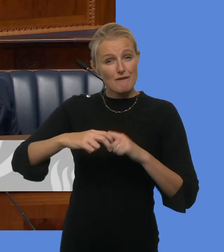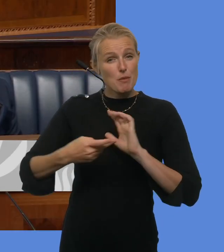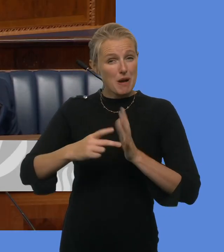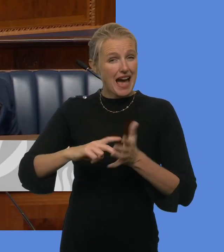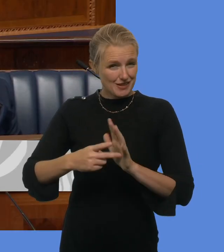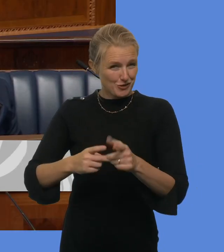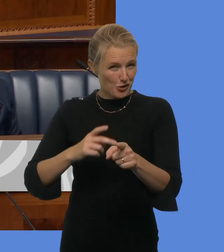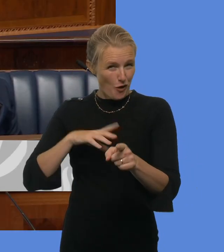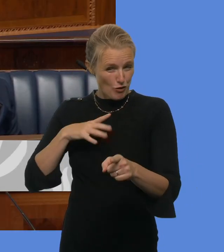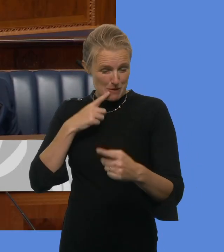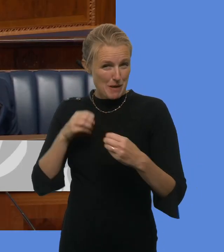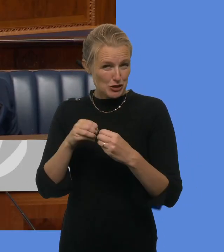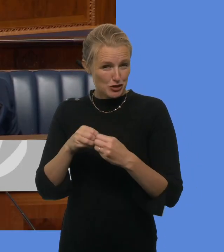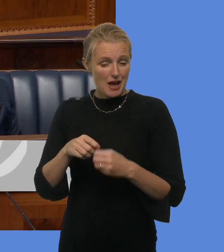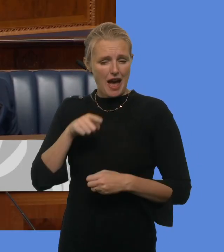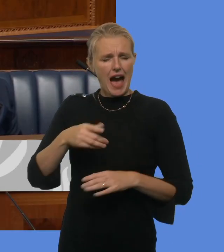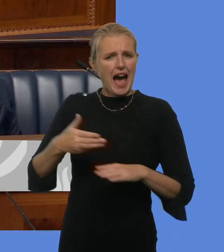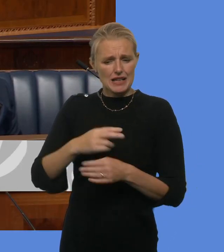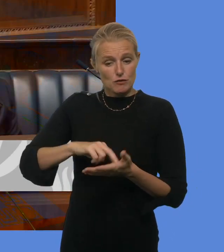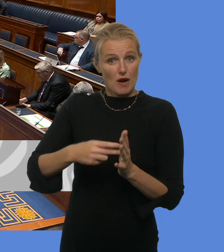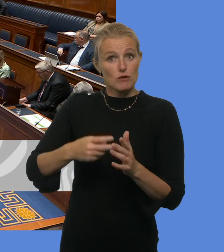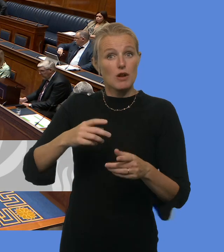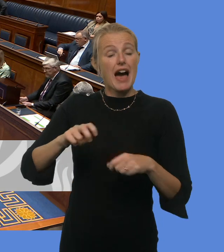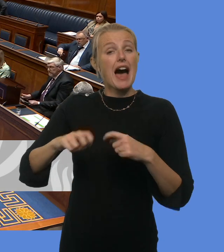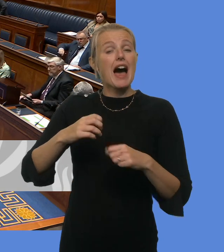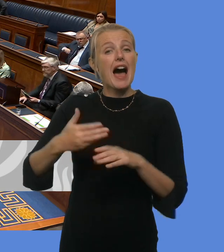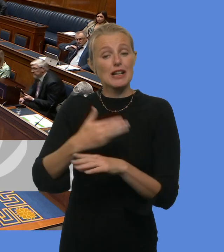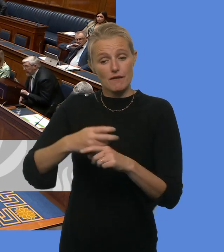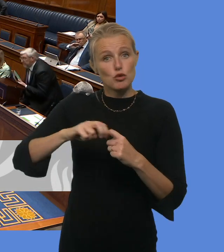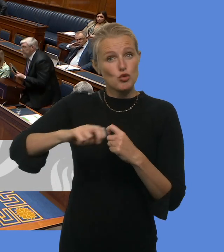mentioned, will better support active travel on the way to school?